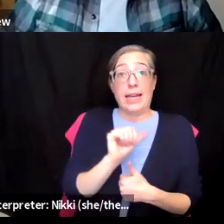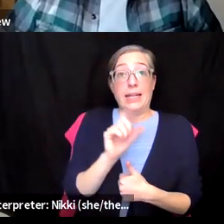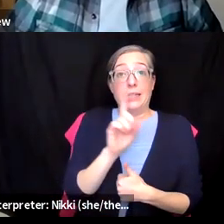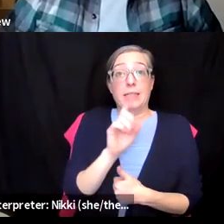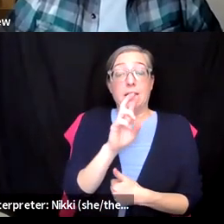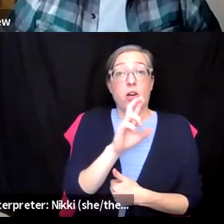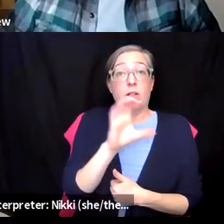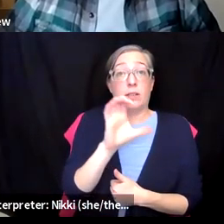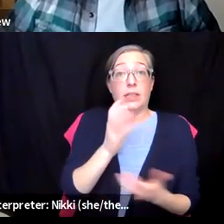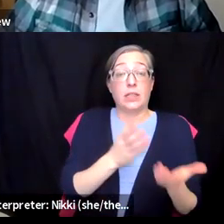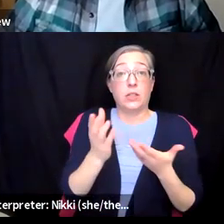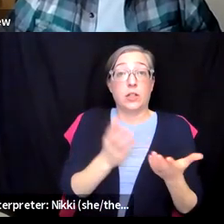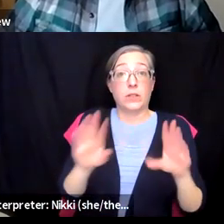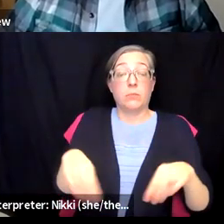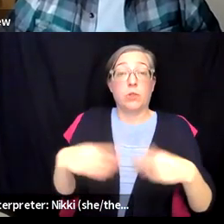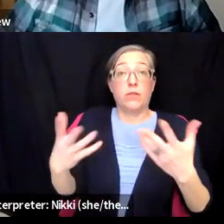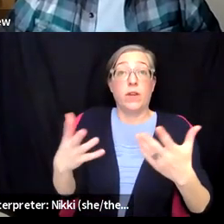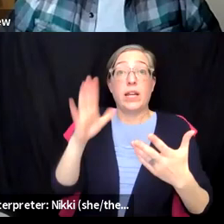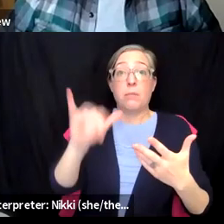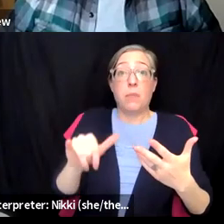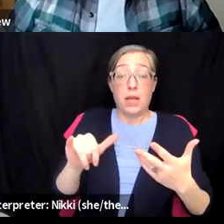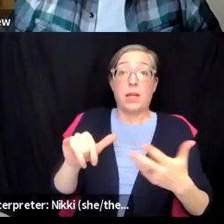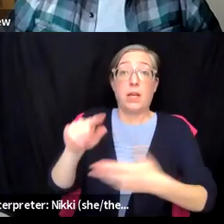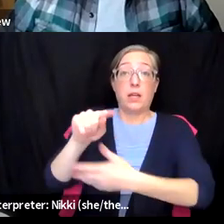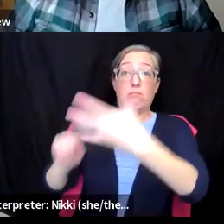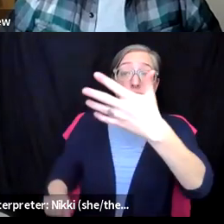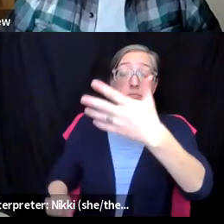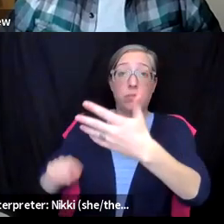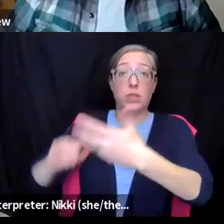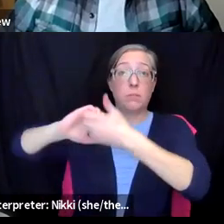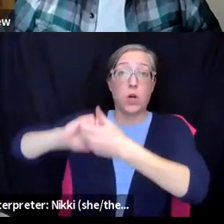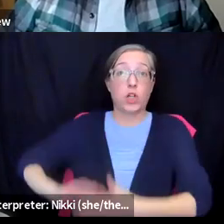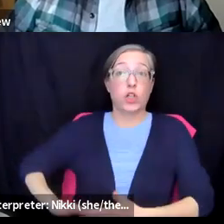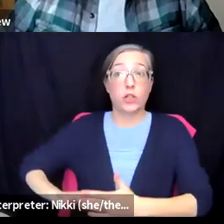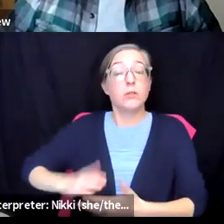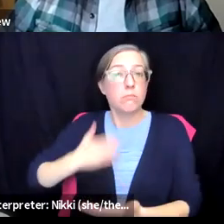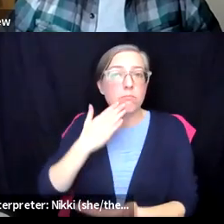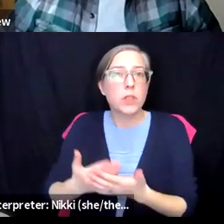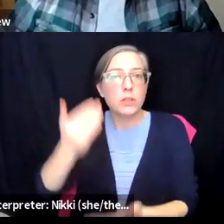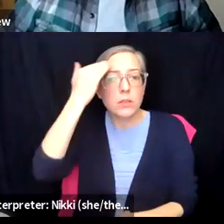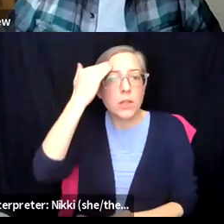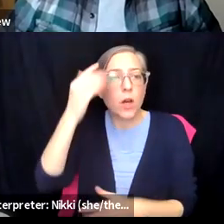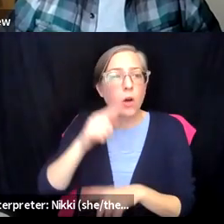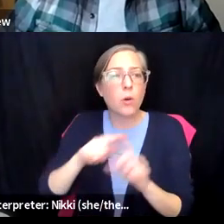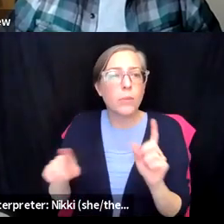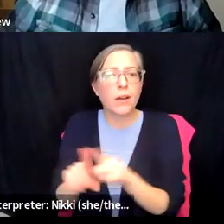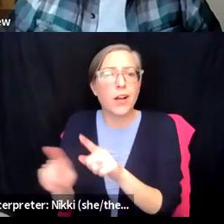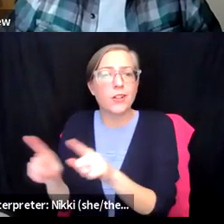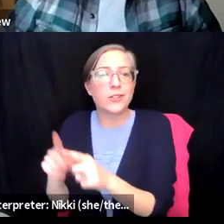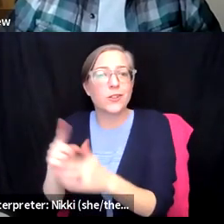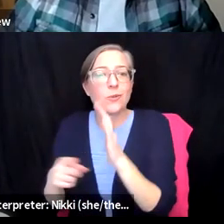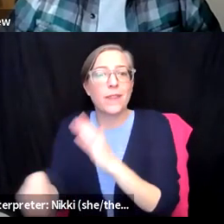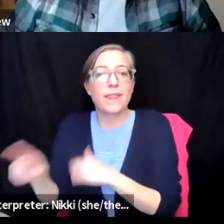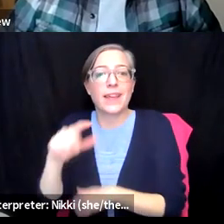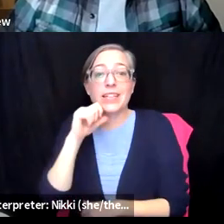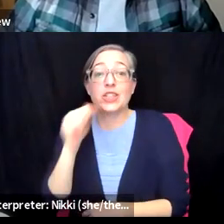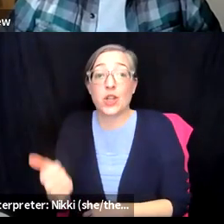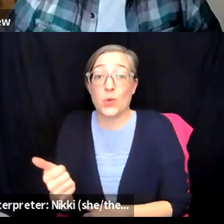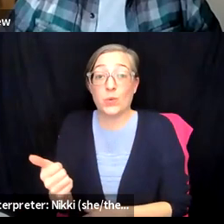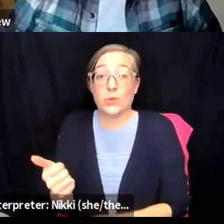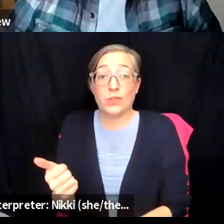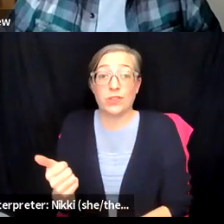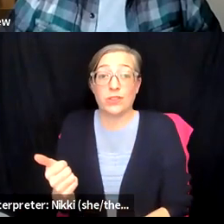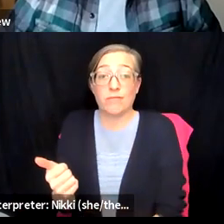also maybe have an idea of the non-ADRC services that are provided as well. So you can see